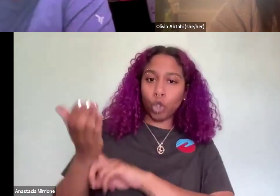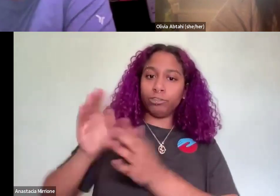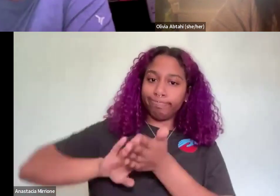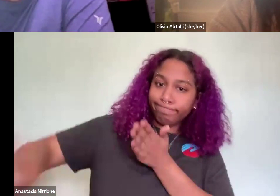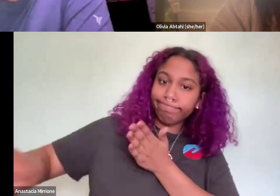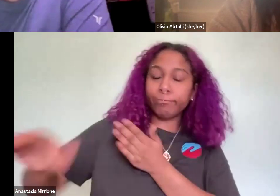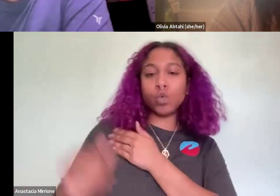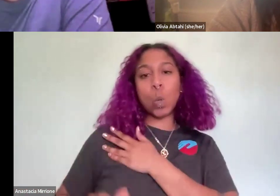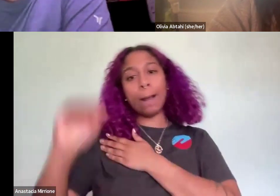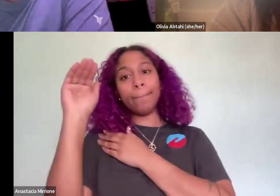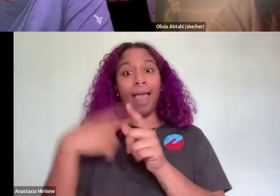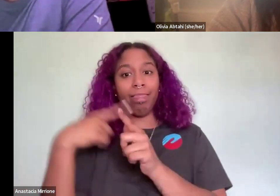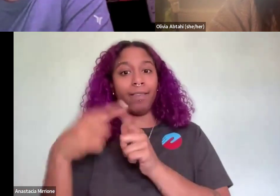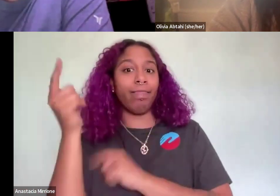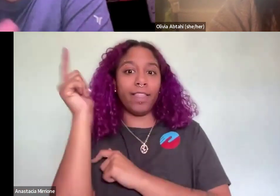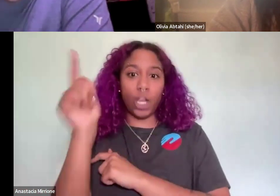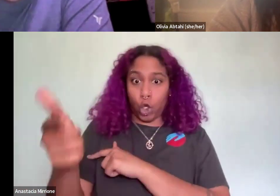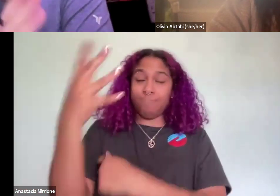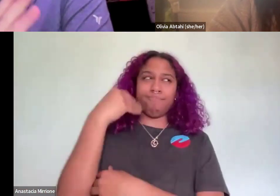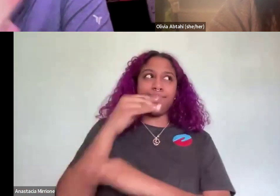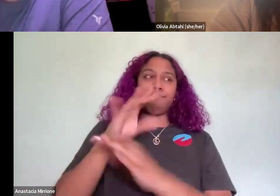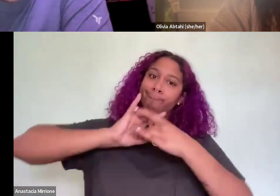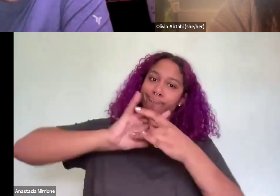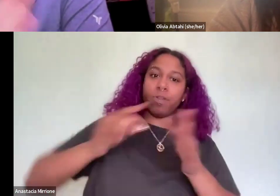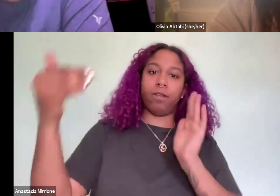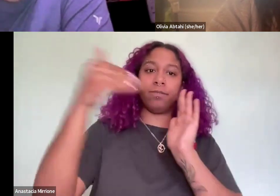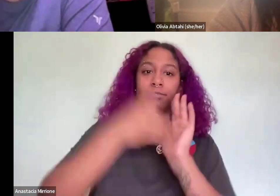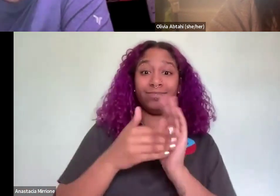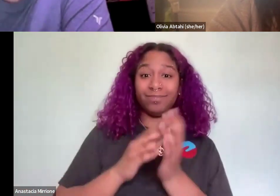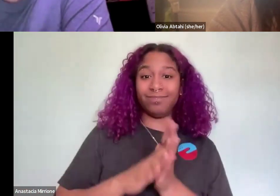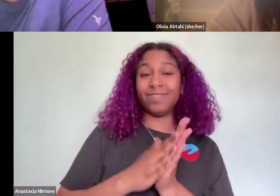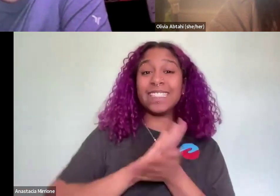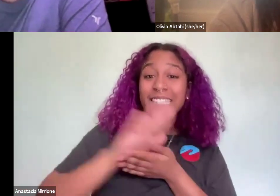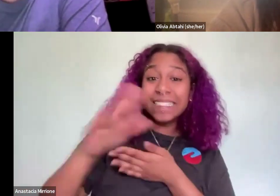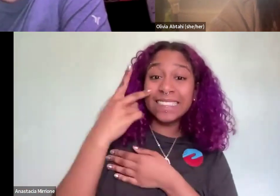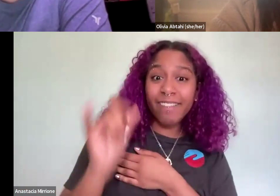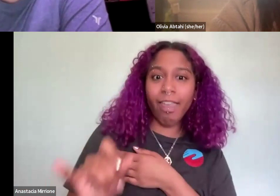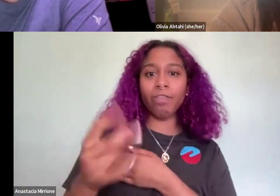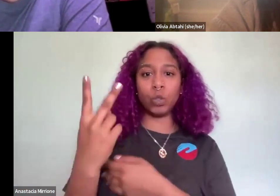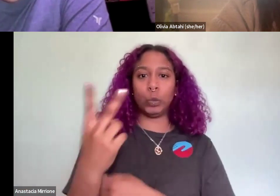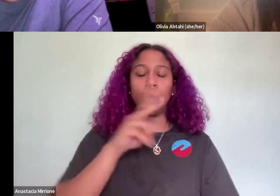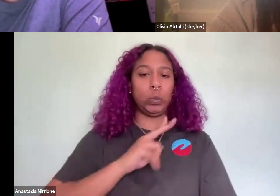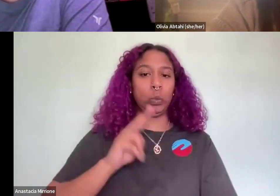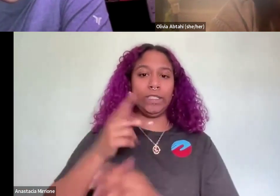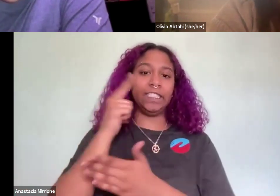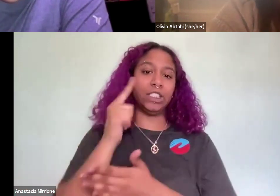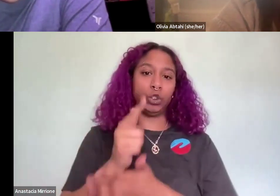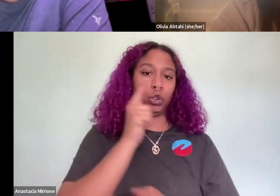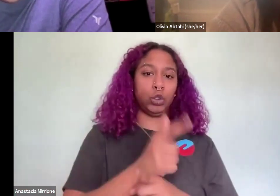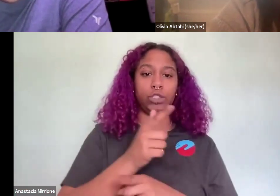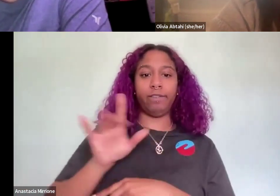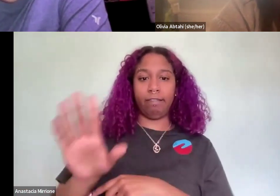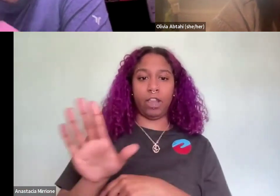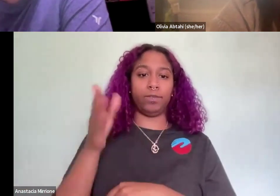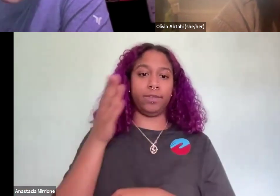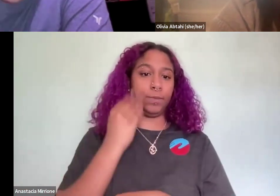also the kind of coming around to it. And it was cool to be able to see that in this kind of dichotomy of twin sisters. So I just wanted to ask kind of where